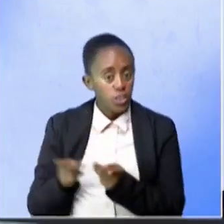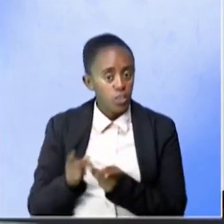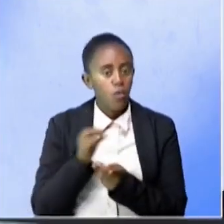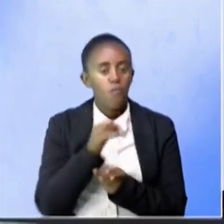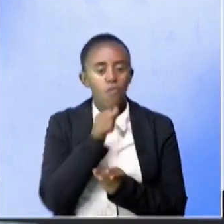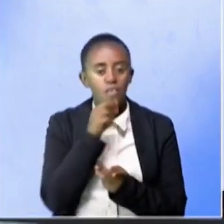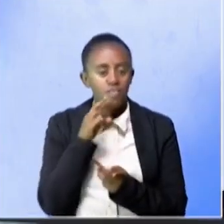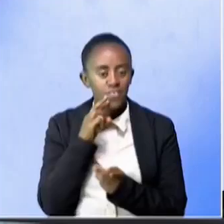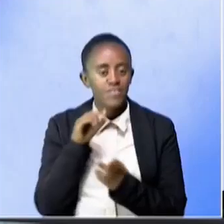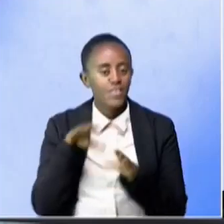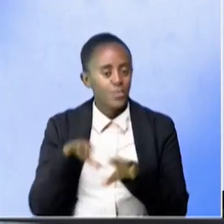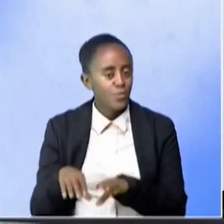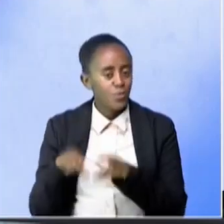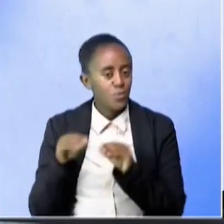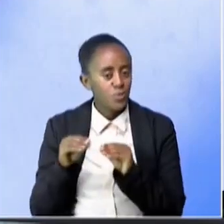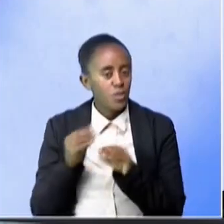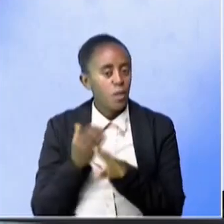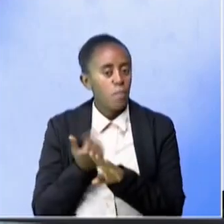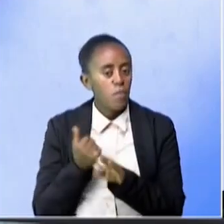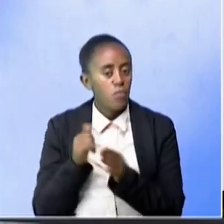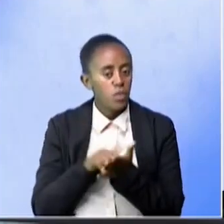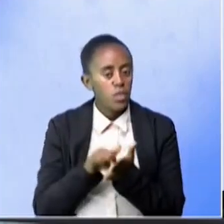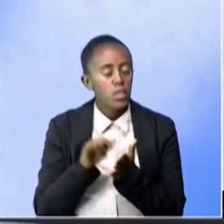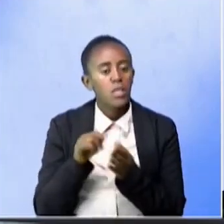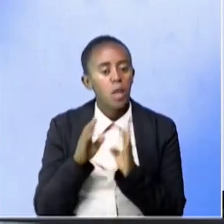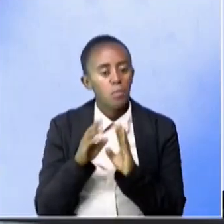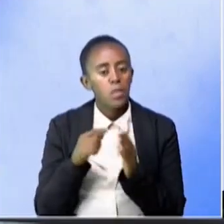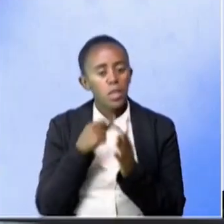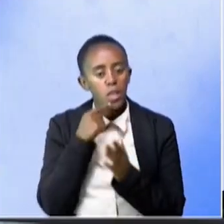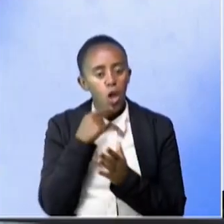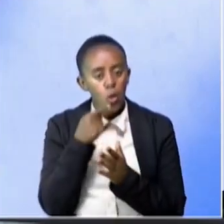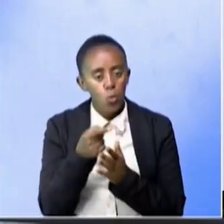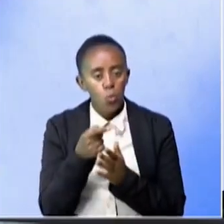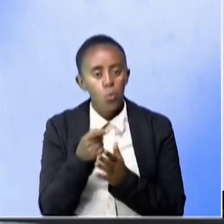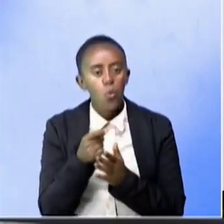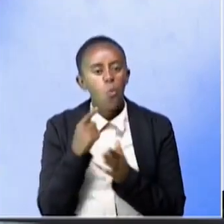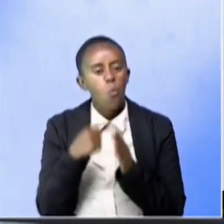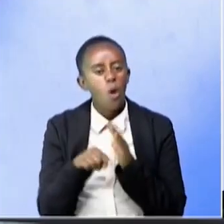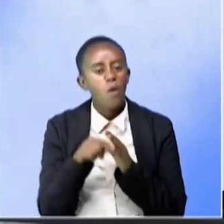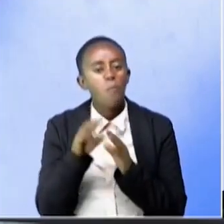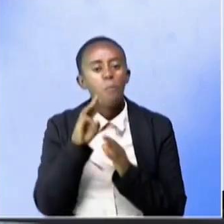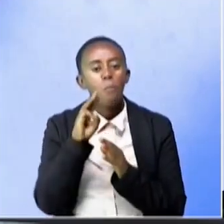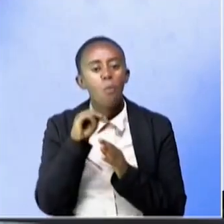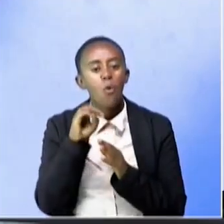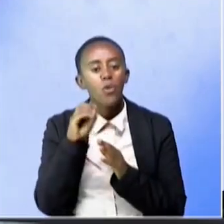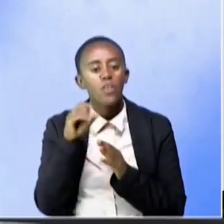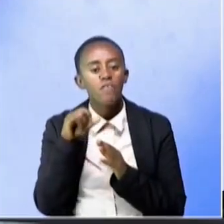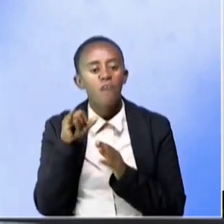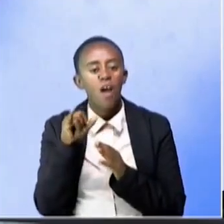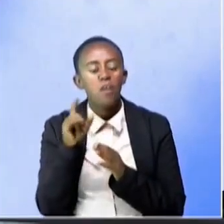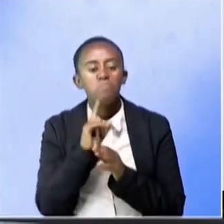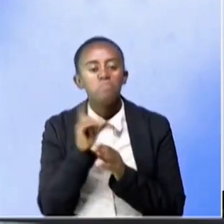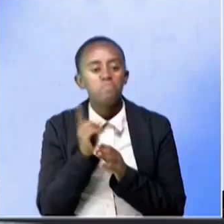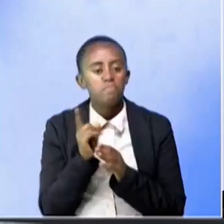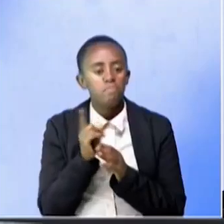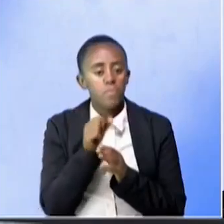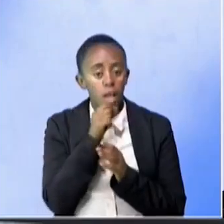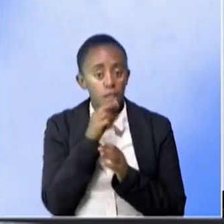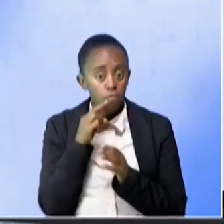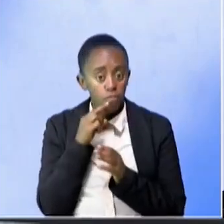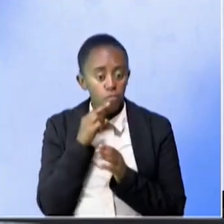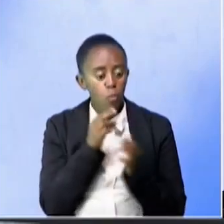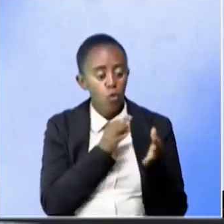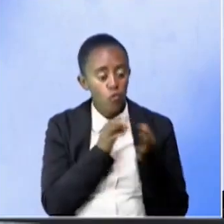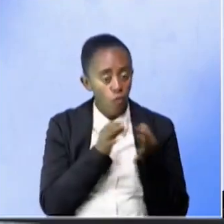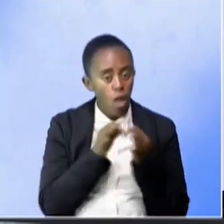sentence, students. Before that, let me tell you that. What do they modify in a sentence? Adverbs